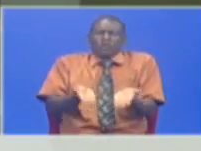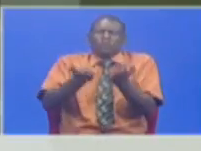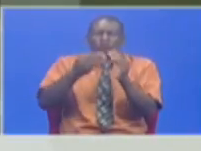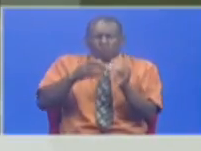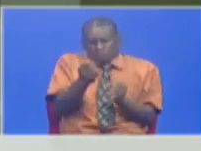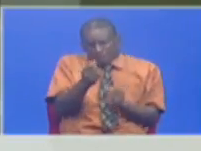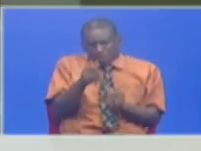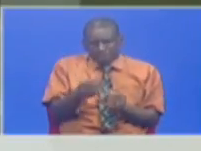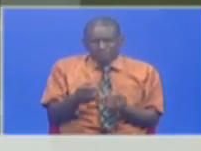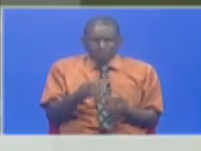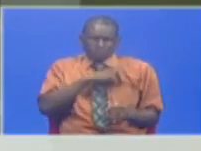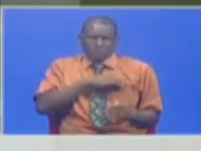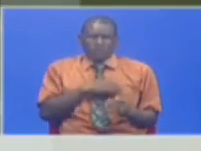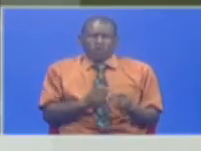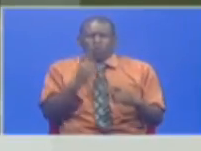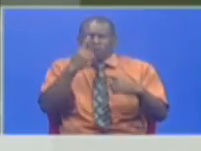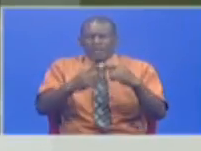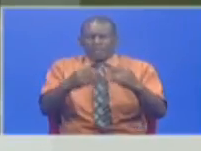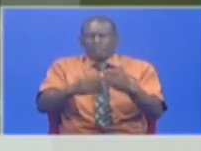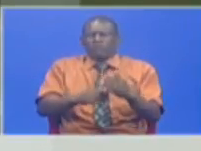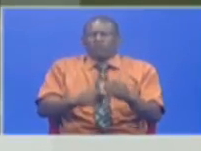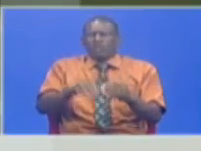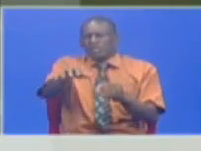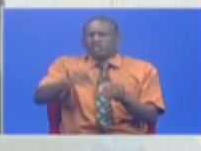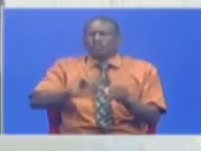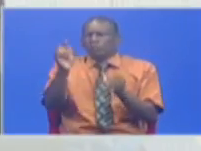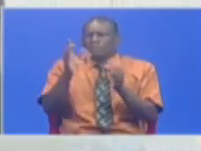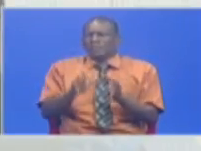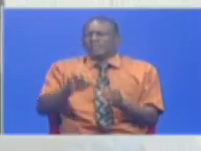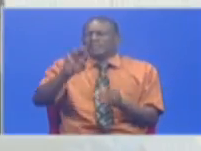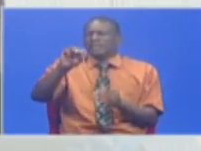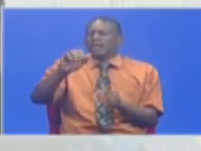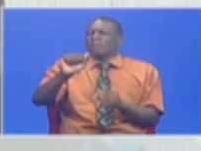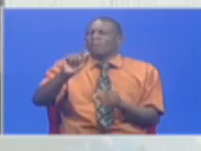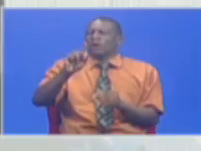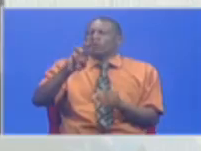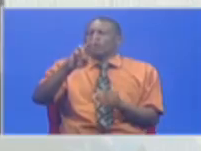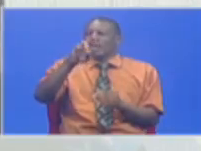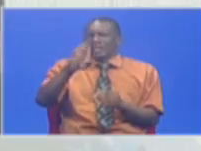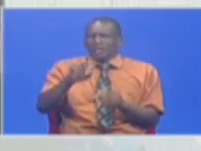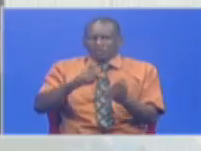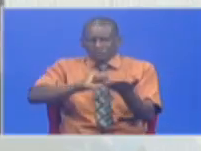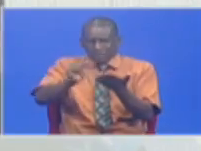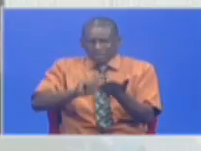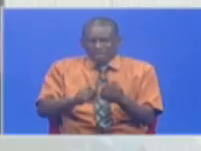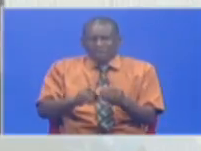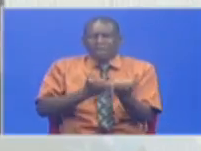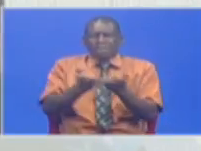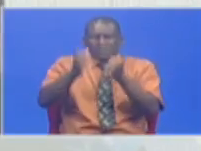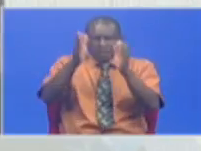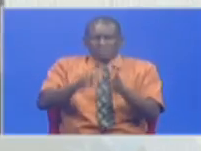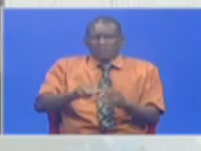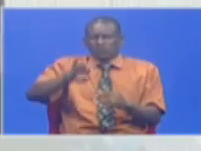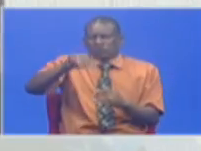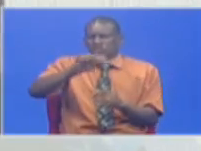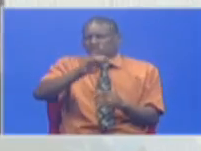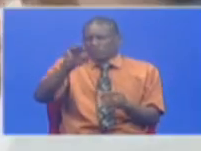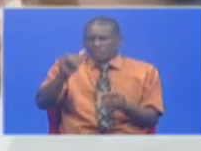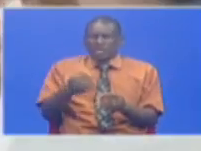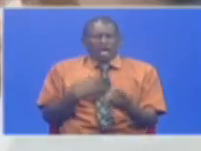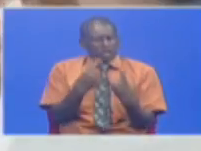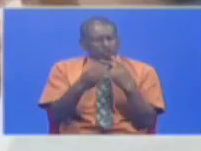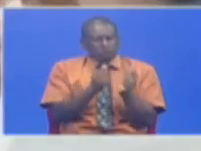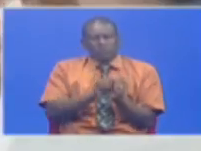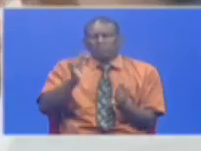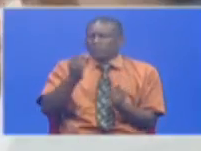A year before Transport Minister Mokwere's MOU was signed, businessman Jimmy Wanjigi had approached President Mwai Kibaki